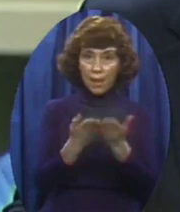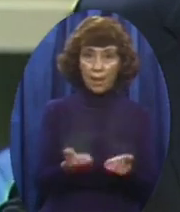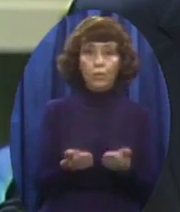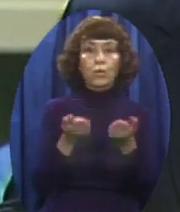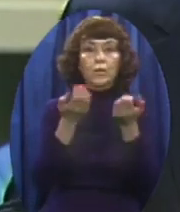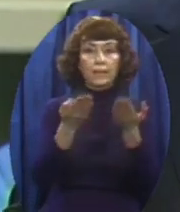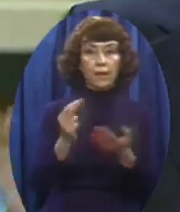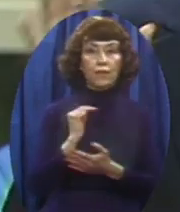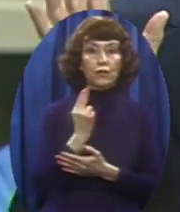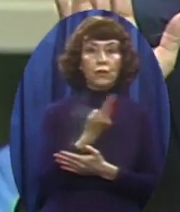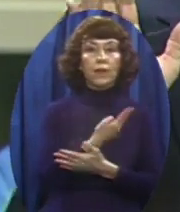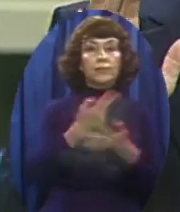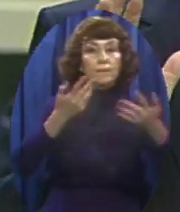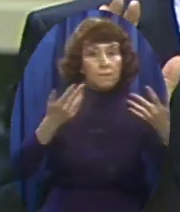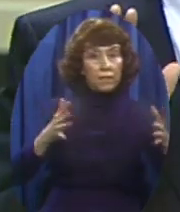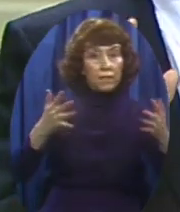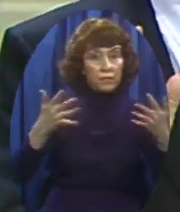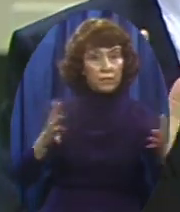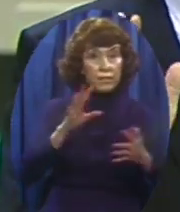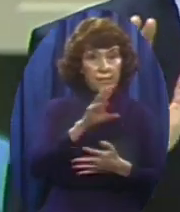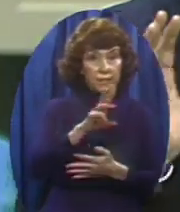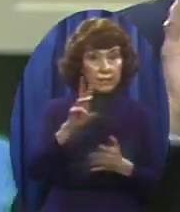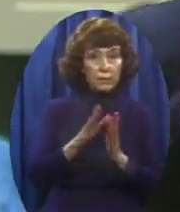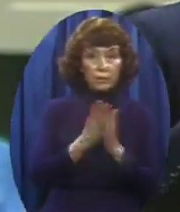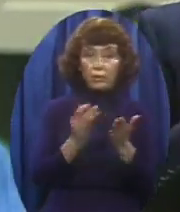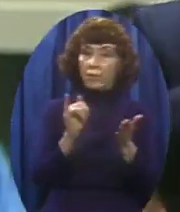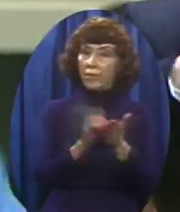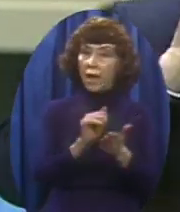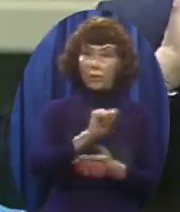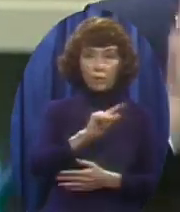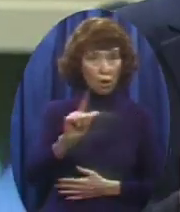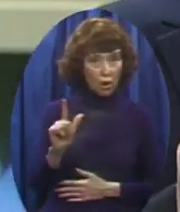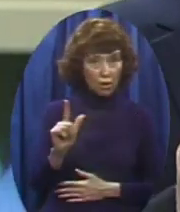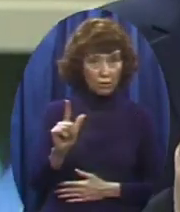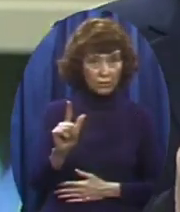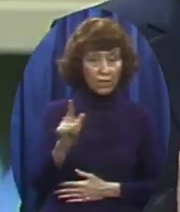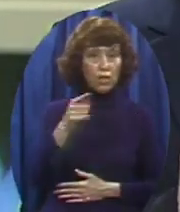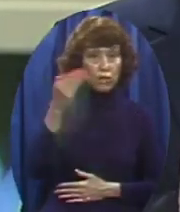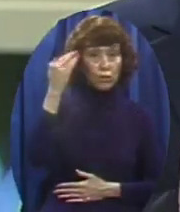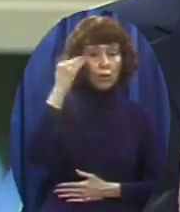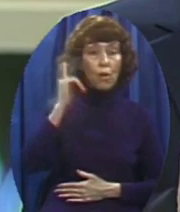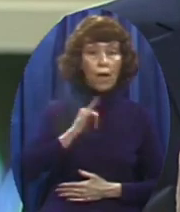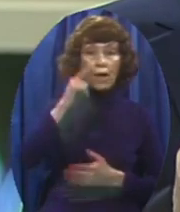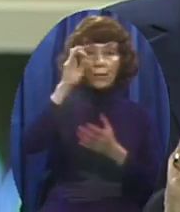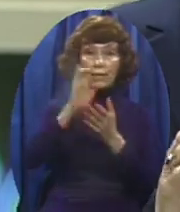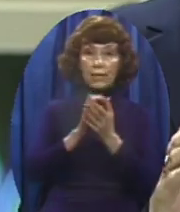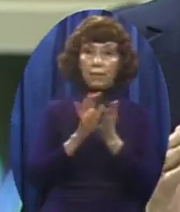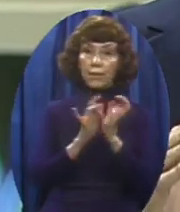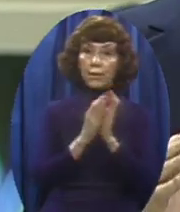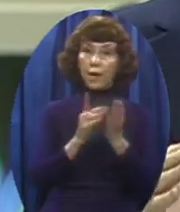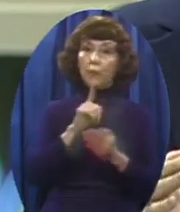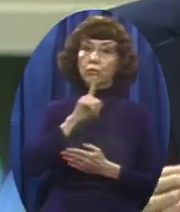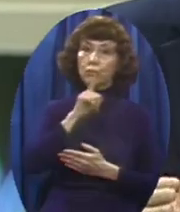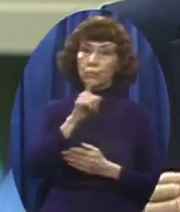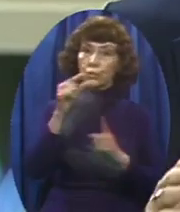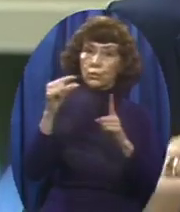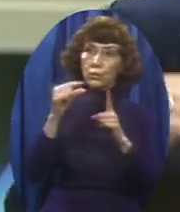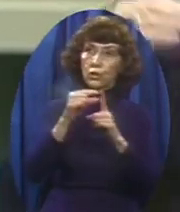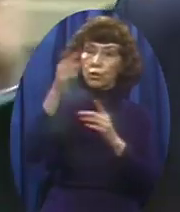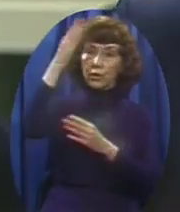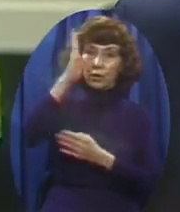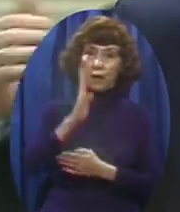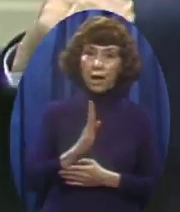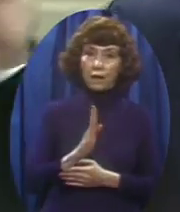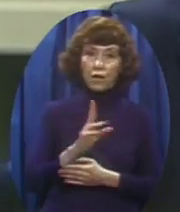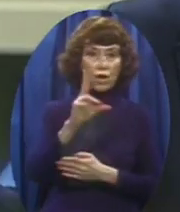canon. Now, with that said, you know that I believe in the inerrancy of Scripture. There's no point in looking in caves for